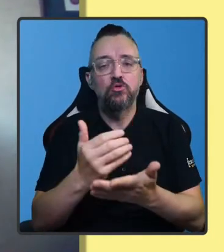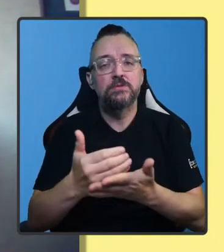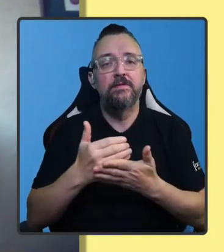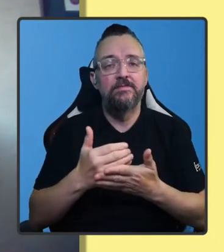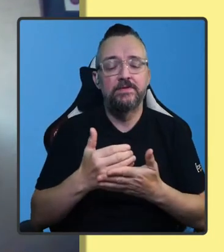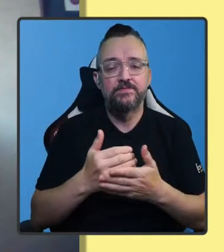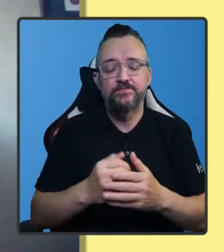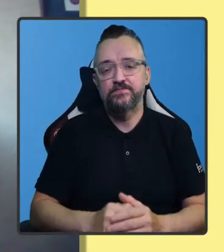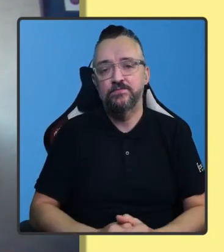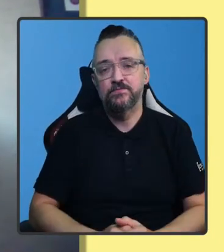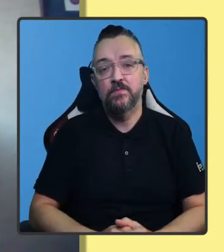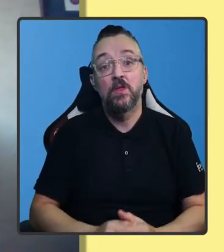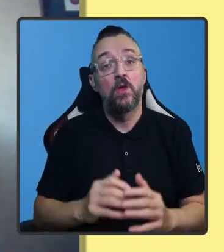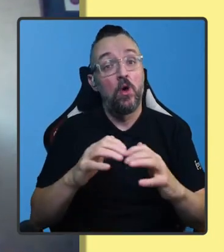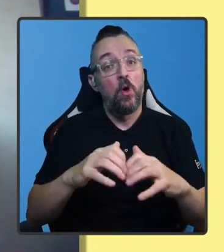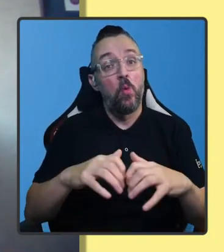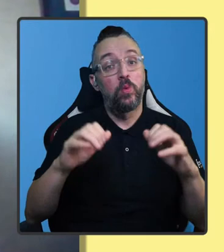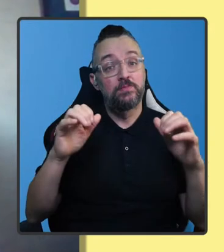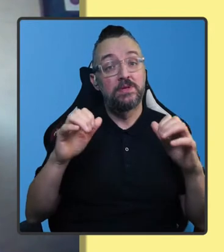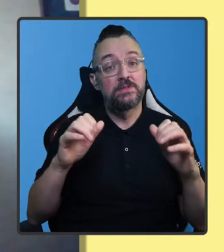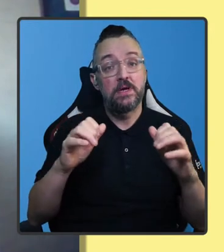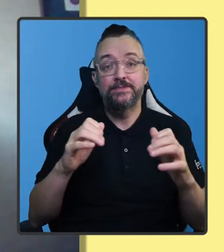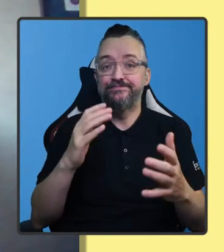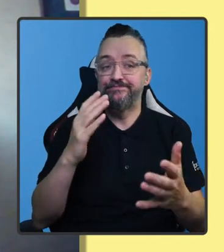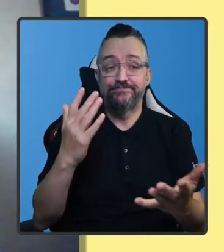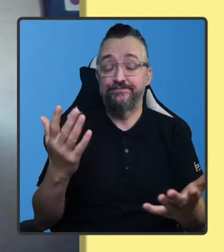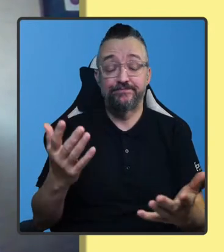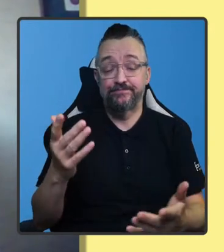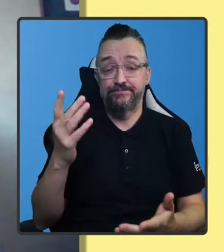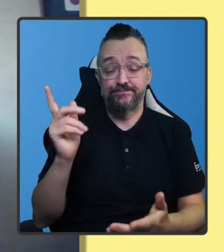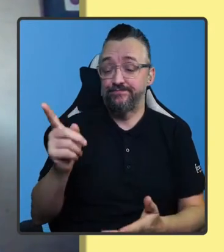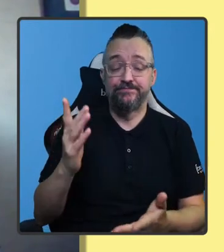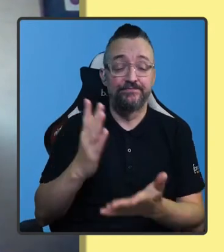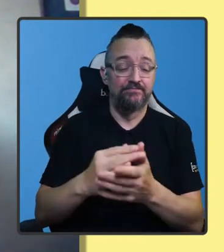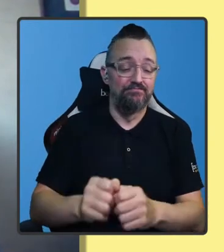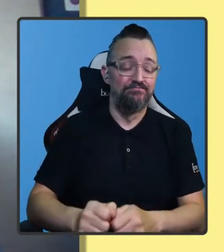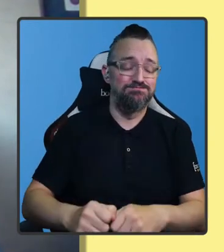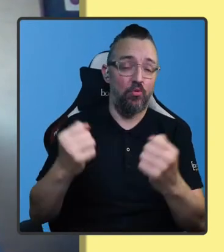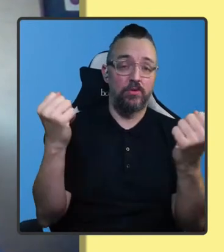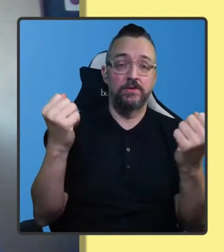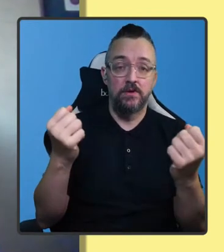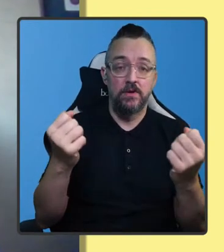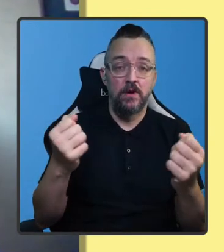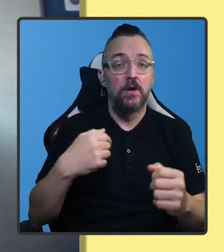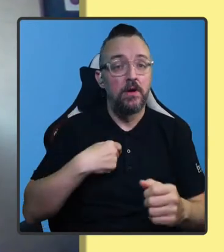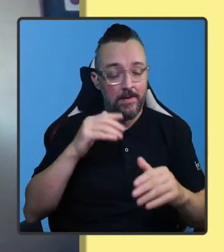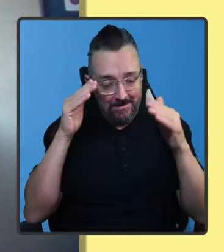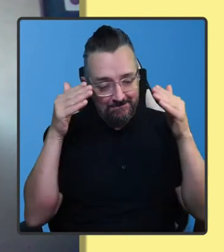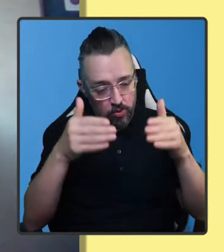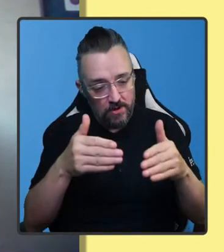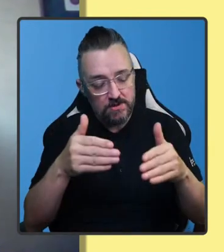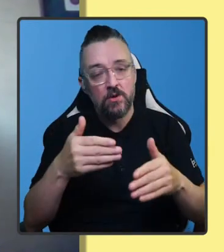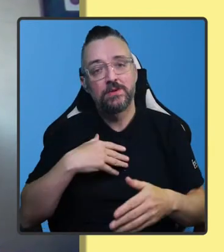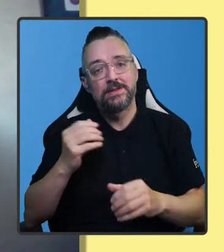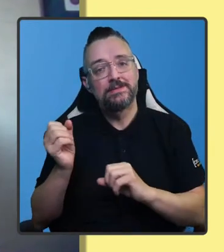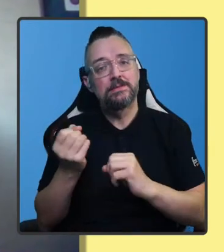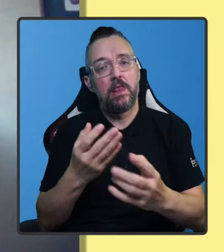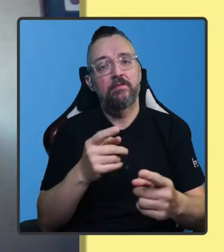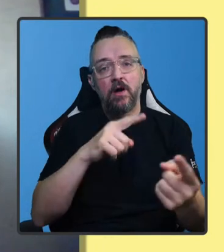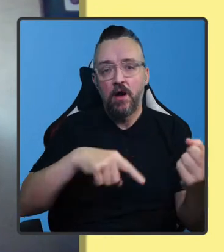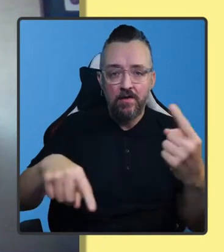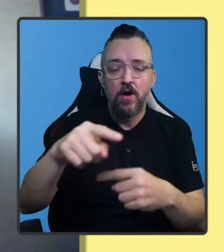whole Westminster system is quite clearly broken beyond repair, we are focused on delivering for the people in every part of